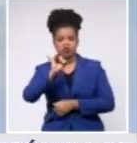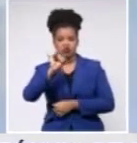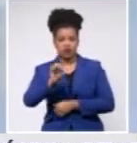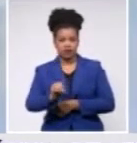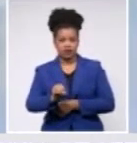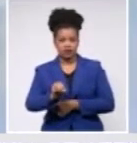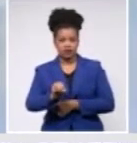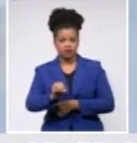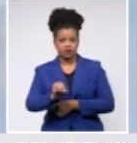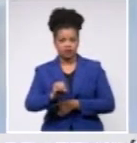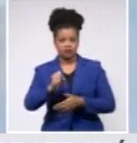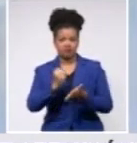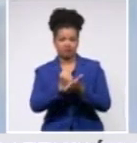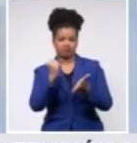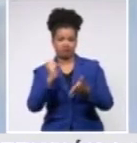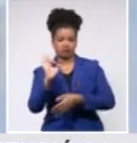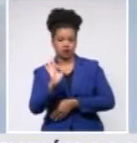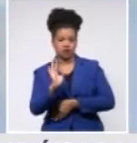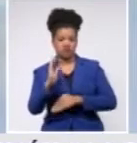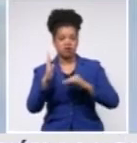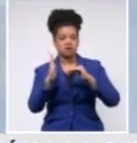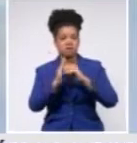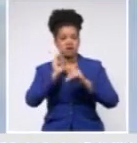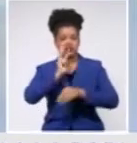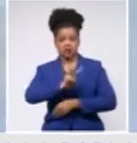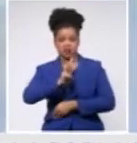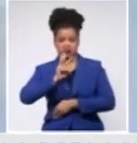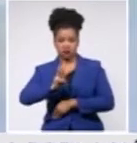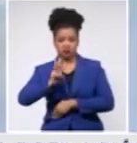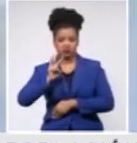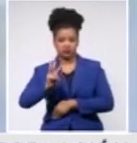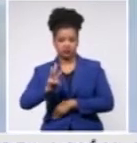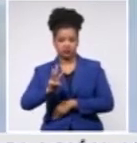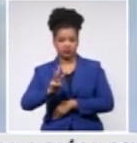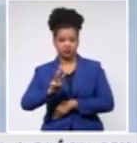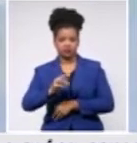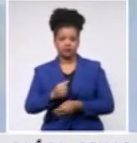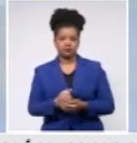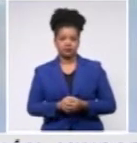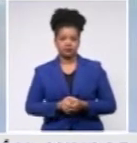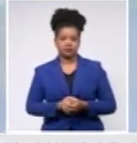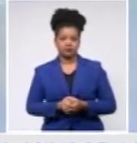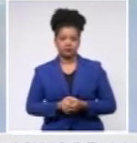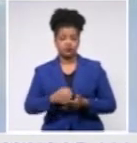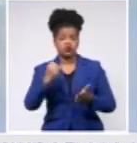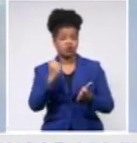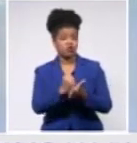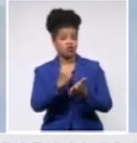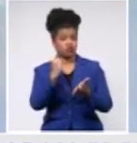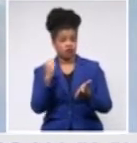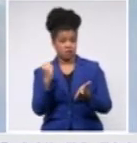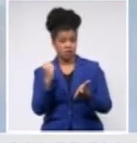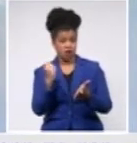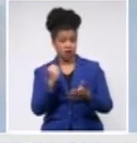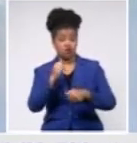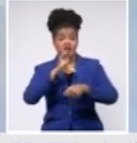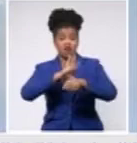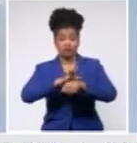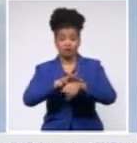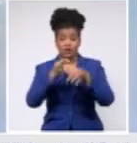1,333 suspected cases and 582 confirmed active cases.